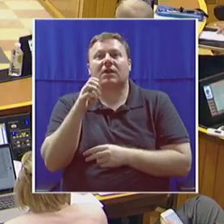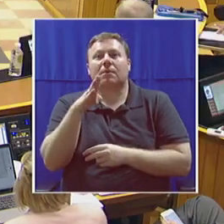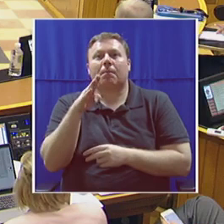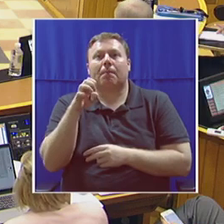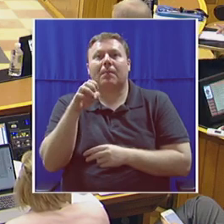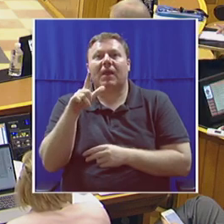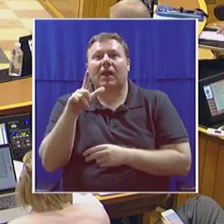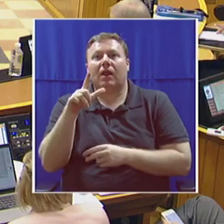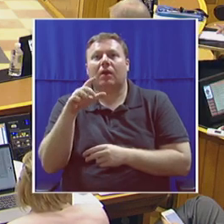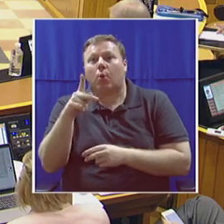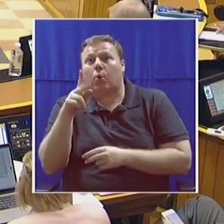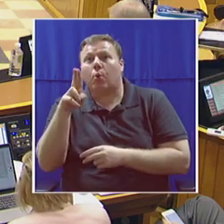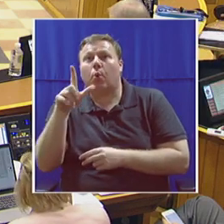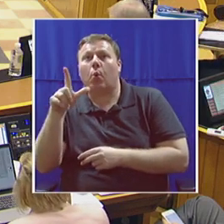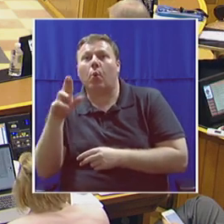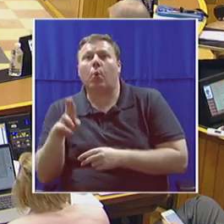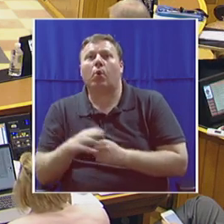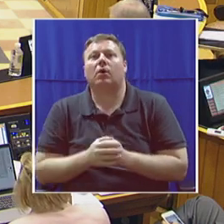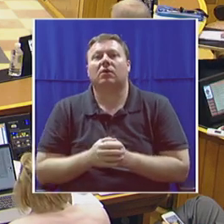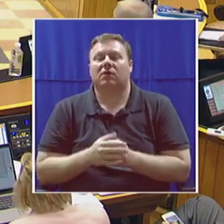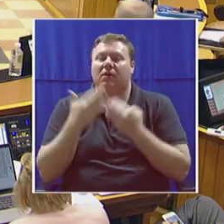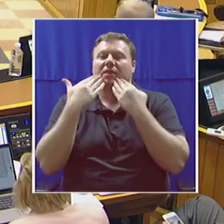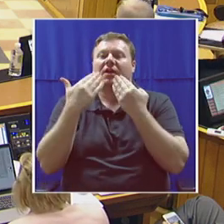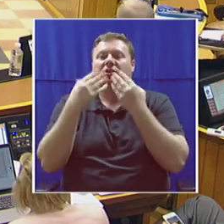Kulu thank you thank you our